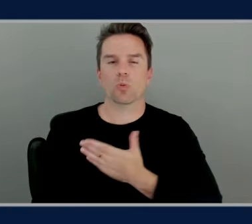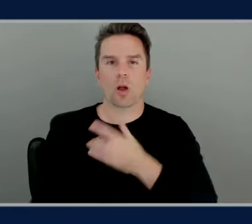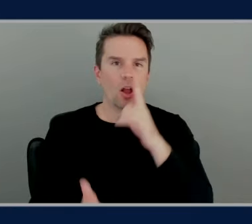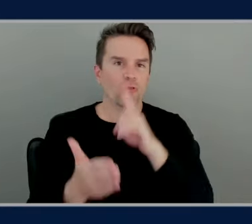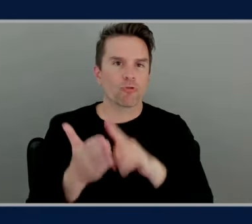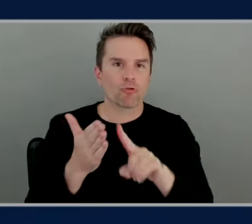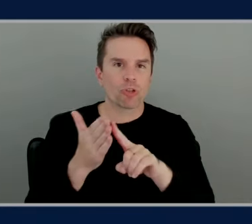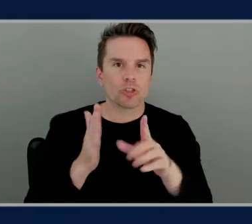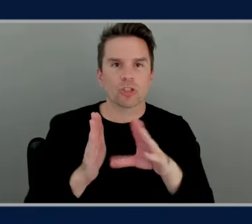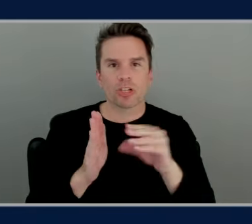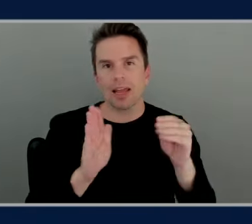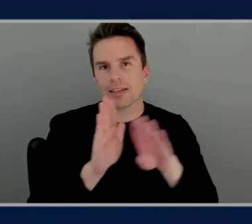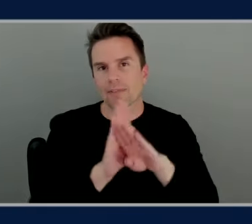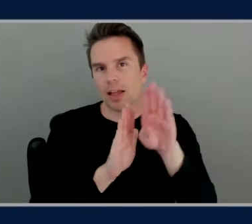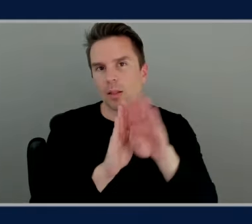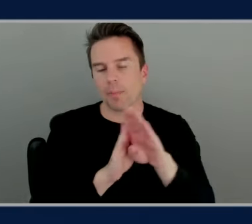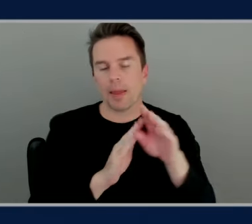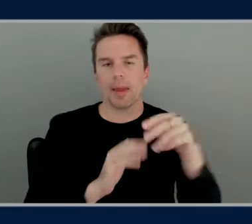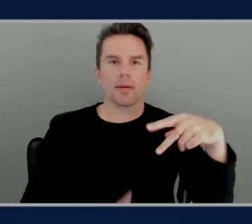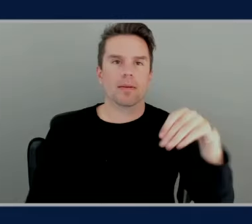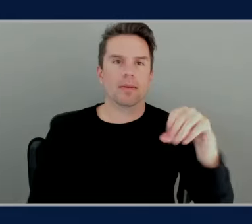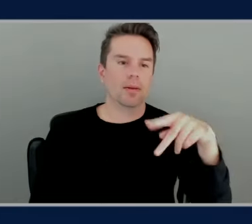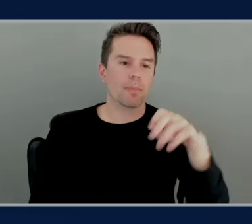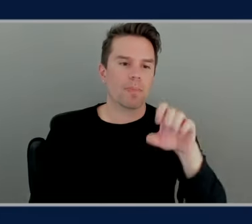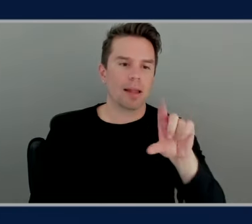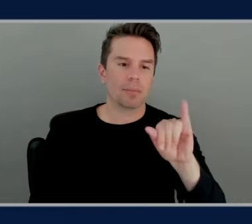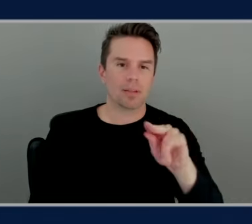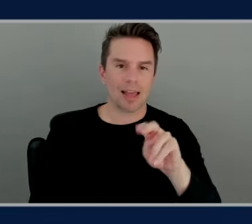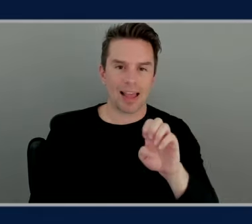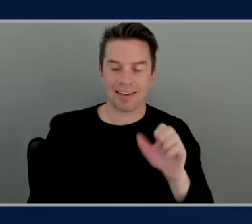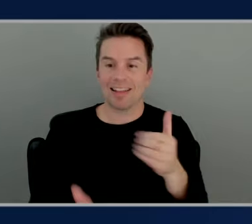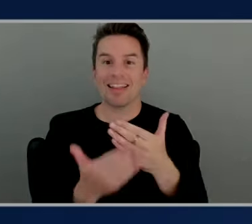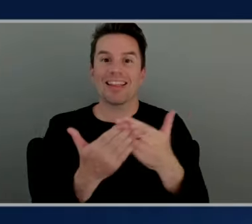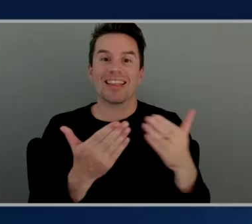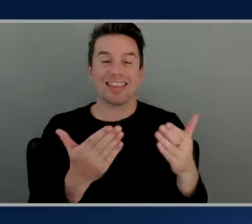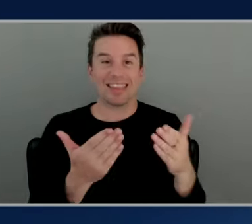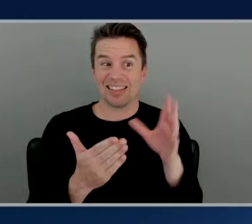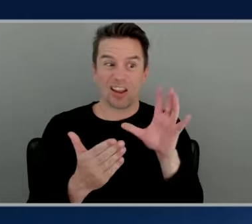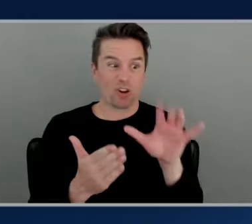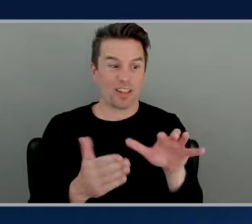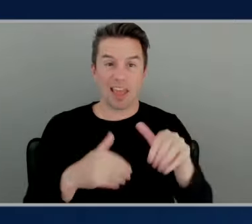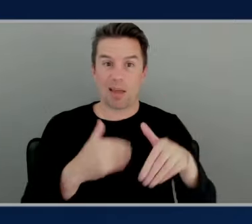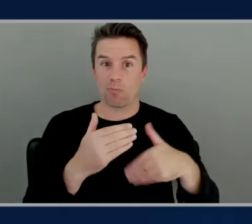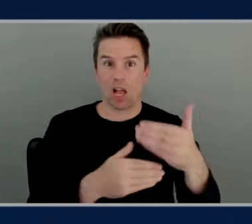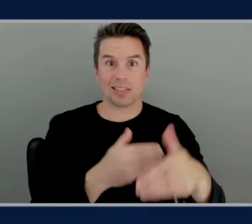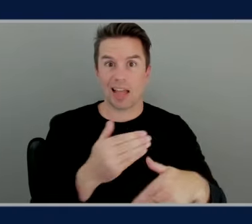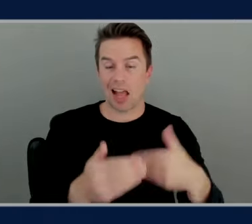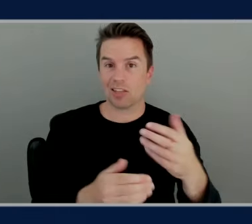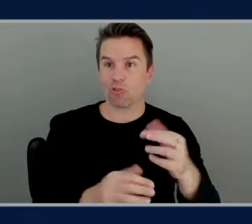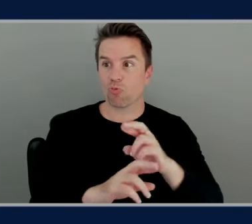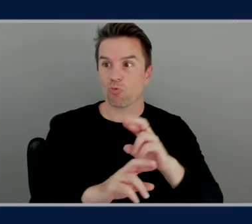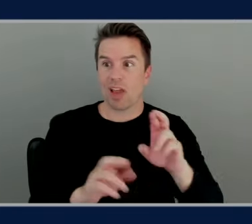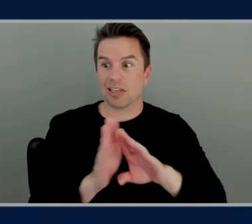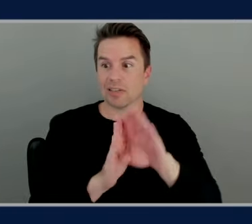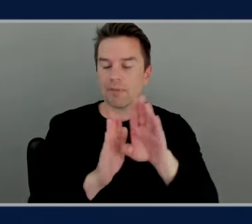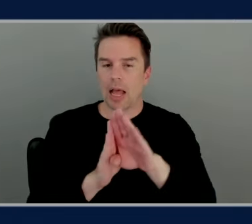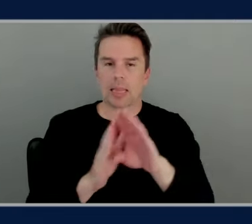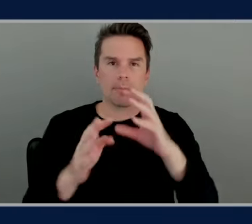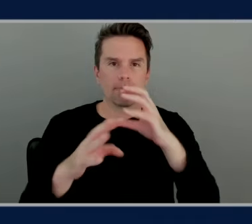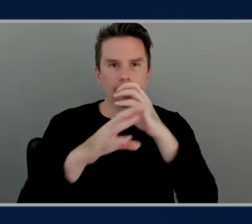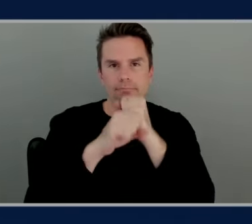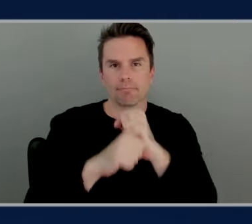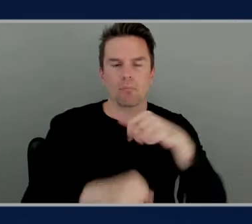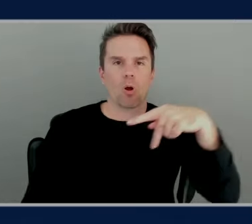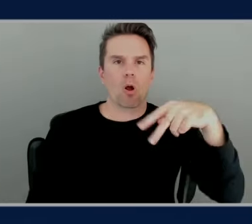our product development process are, you know, pretty proprietary and things that we know or believe are going to contribute to